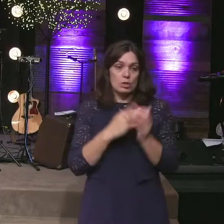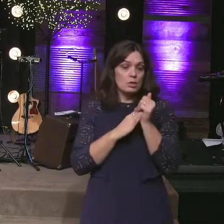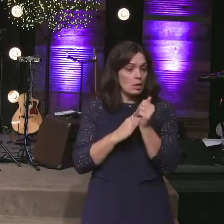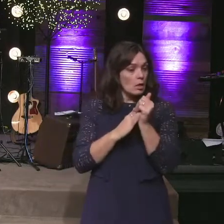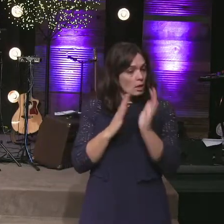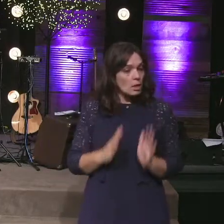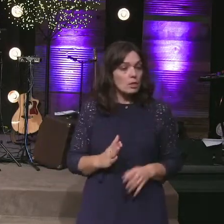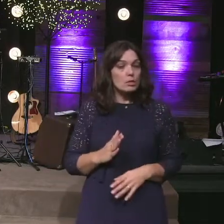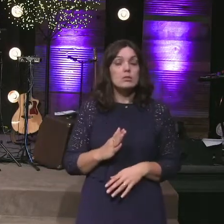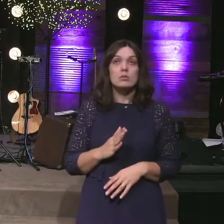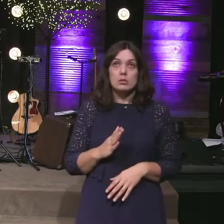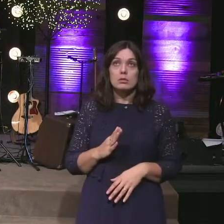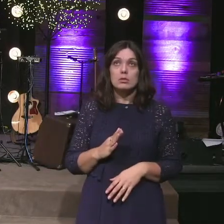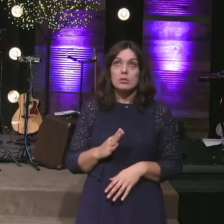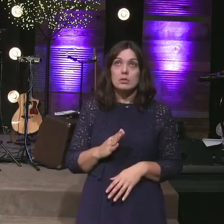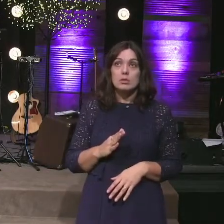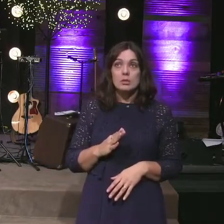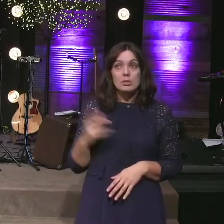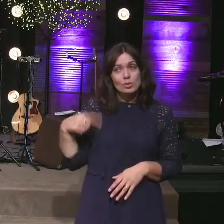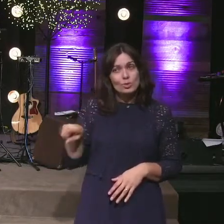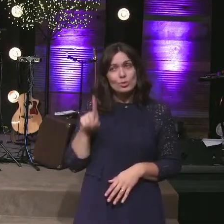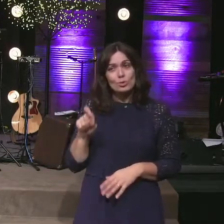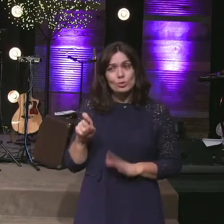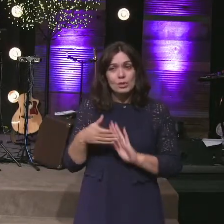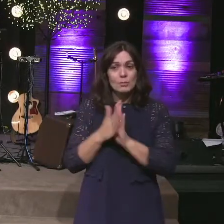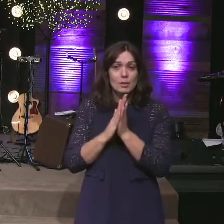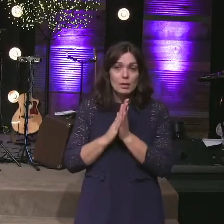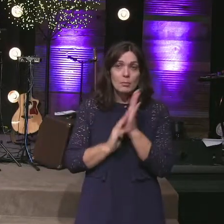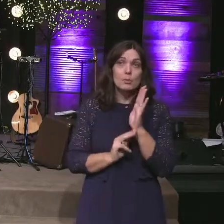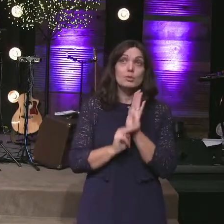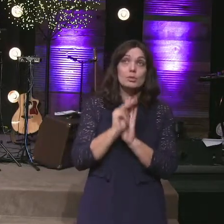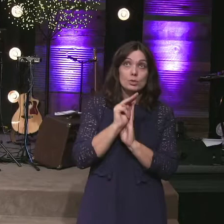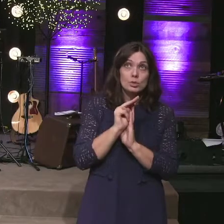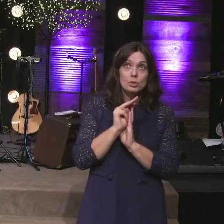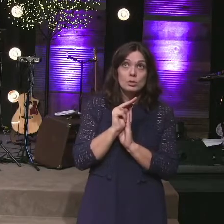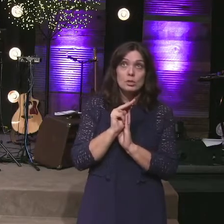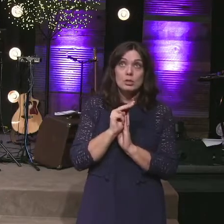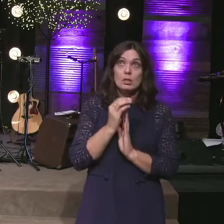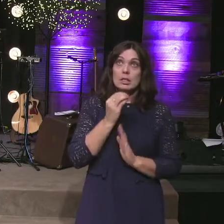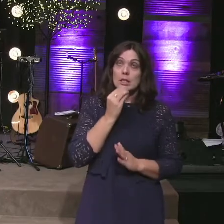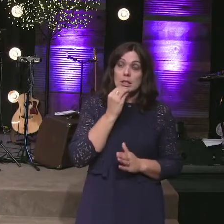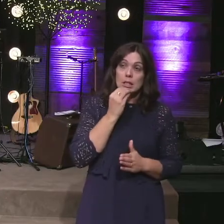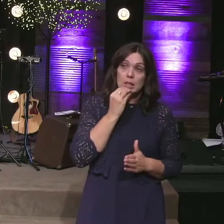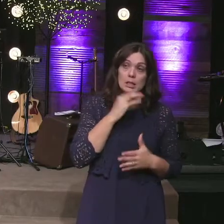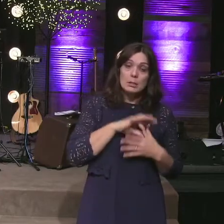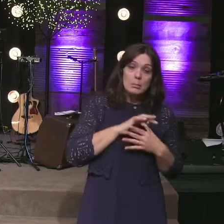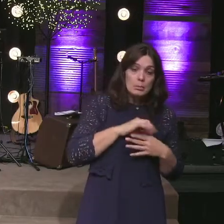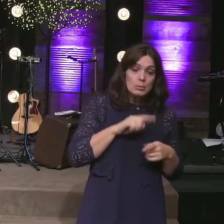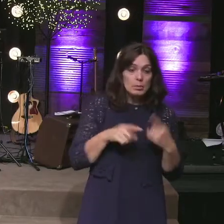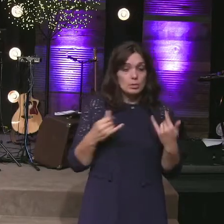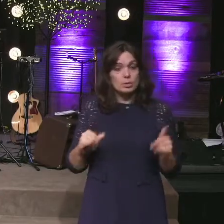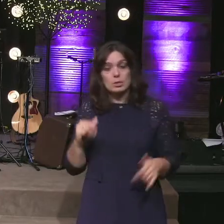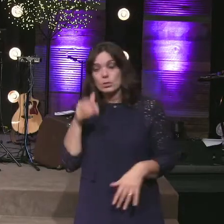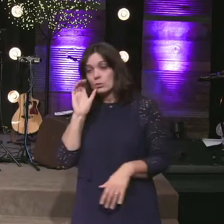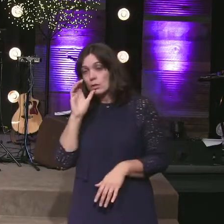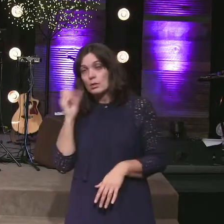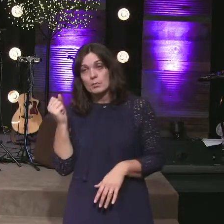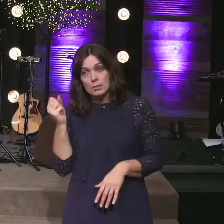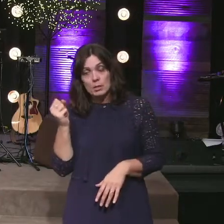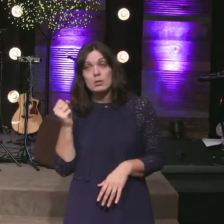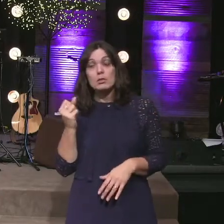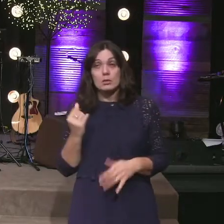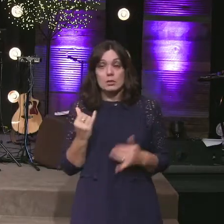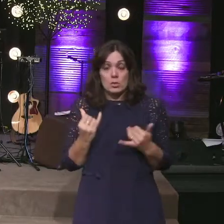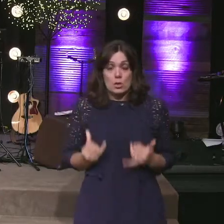you ought to be mature, eating meat, but you're still drinking milk. Okay, the days of playing church are done